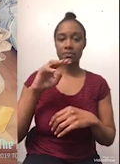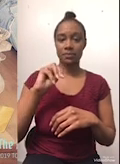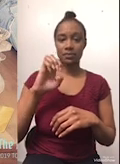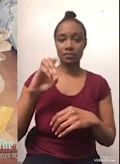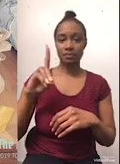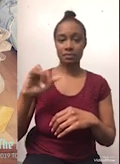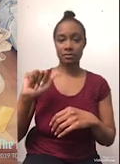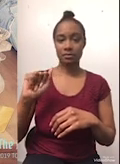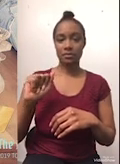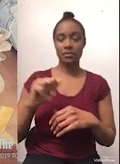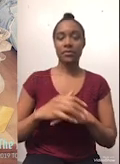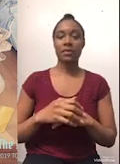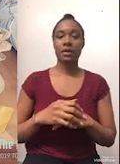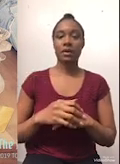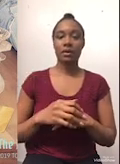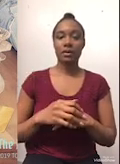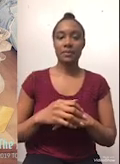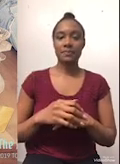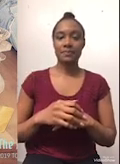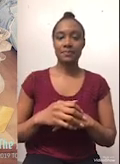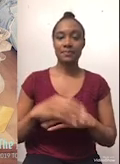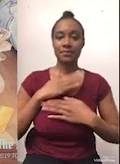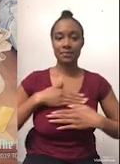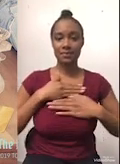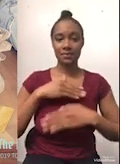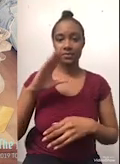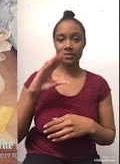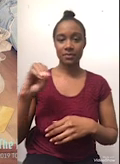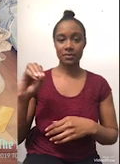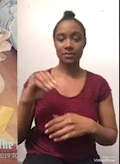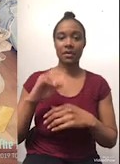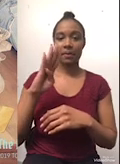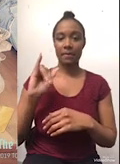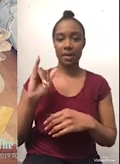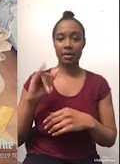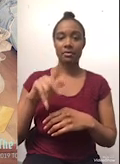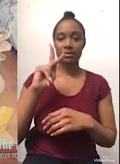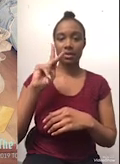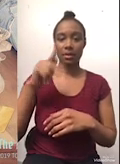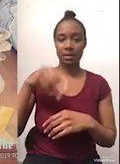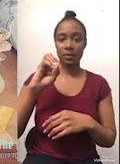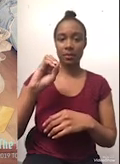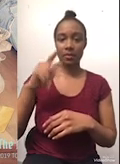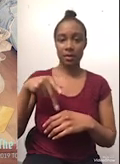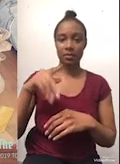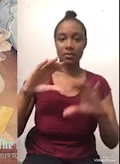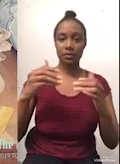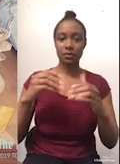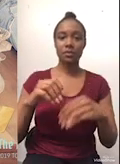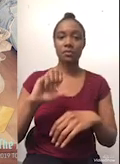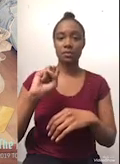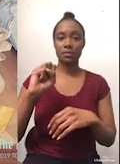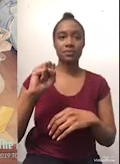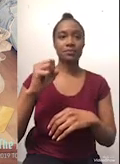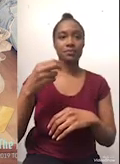entertainment agency founded by K-pop group, Sheenaw's member, Andy. The meaning behind the